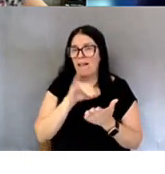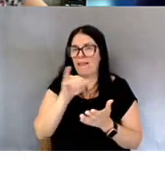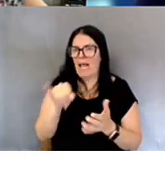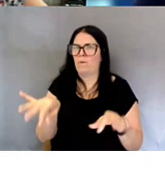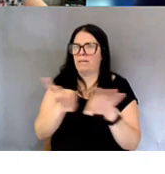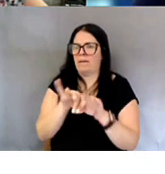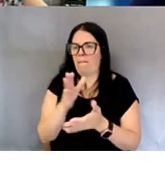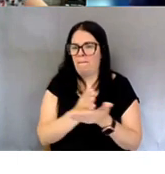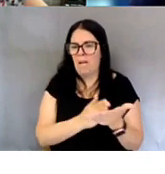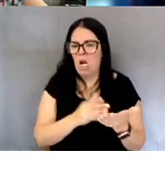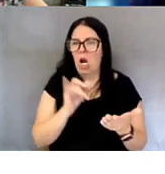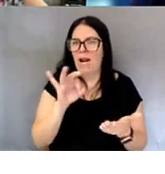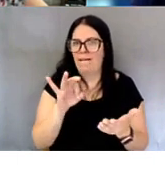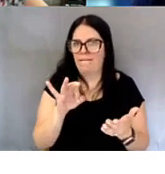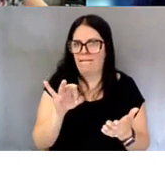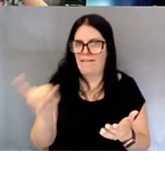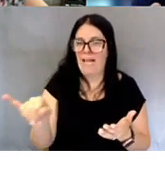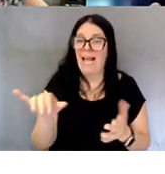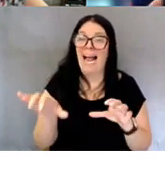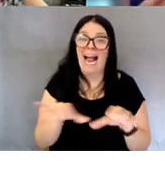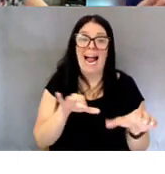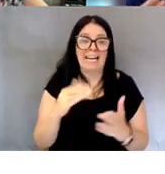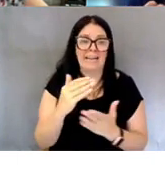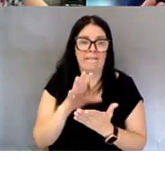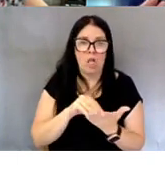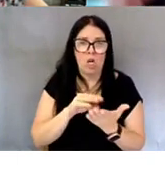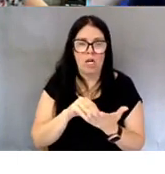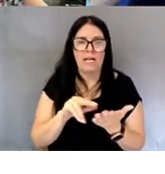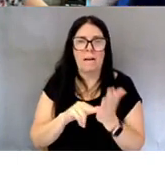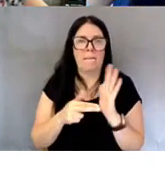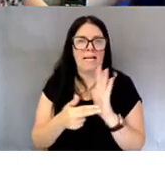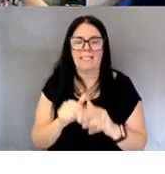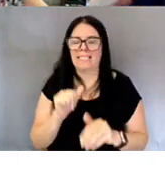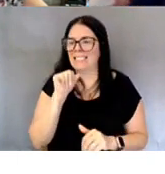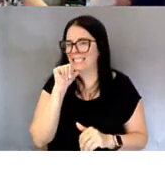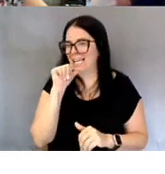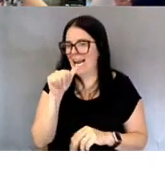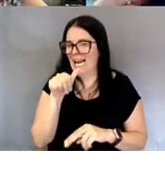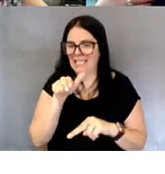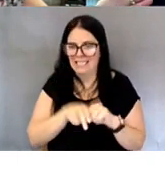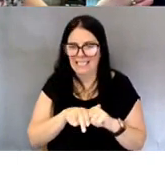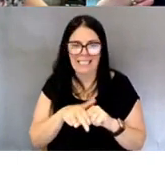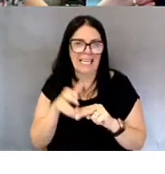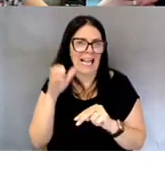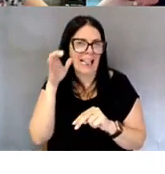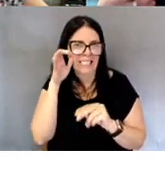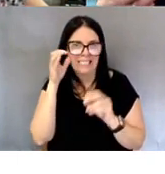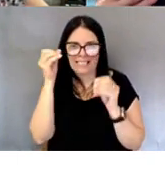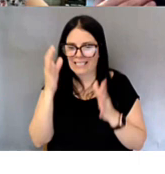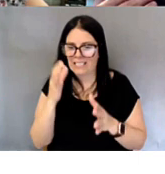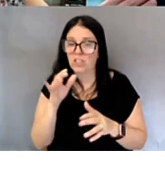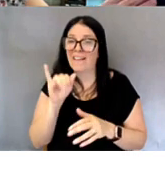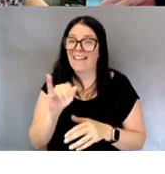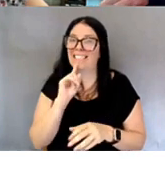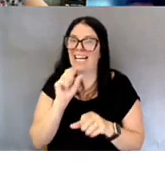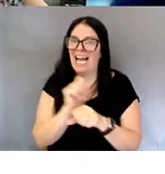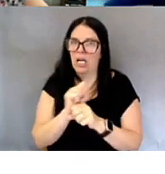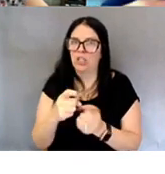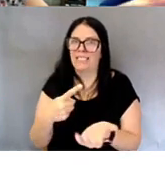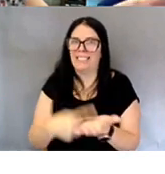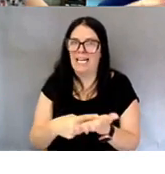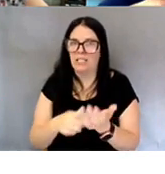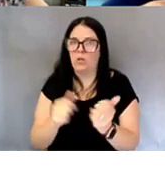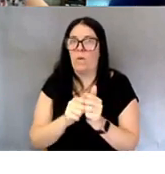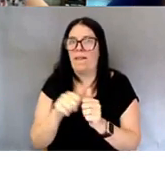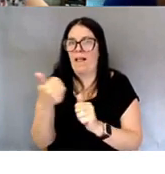piece. Active learning means not sitting listening to the teacher. It's actually discussing things with others,